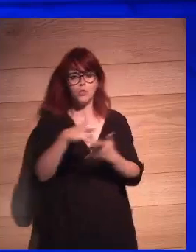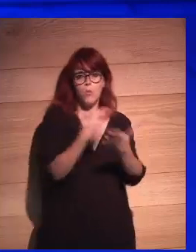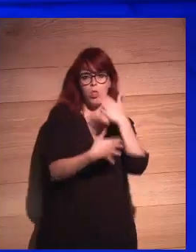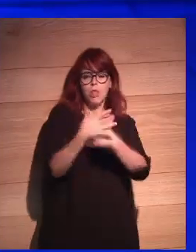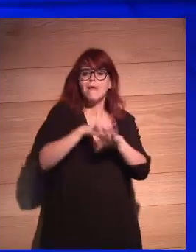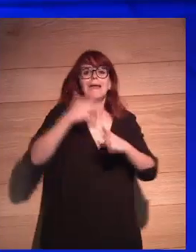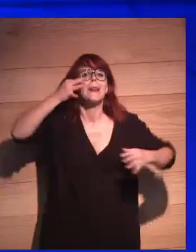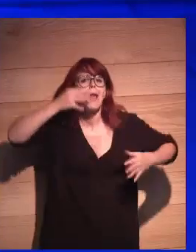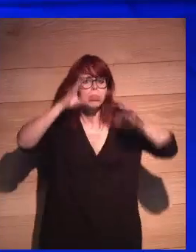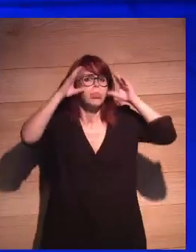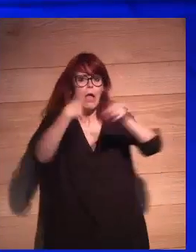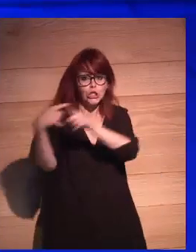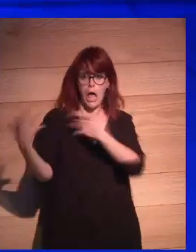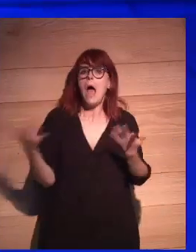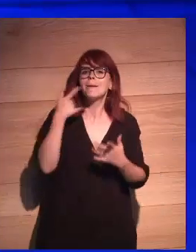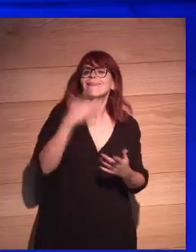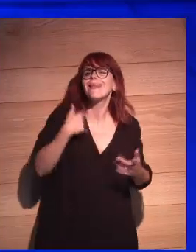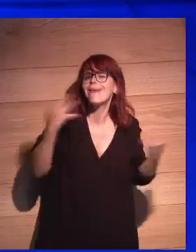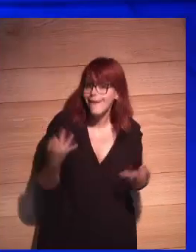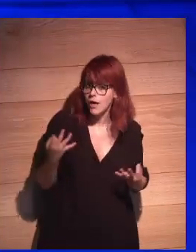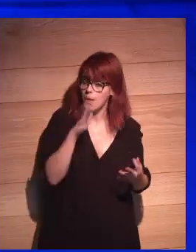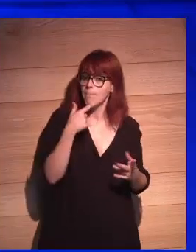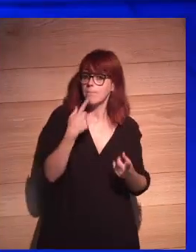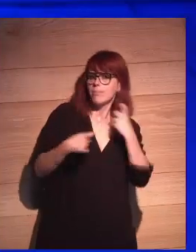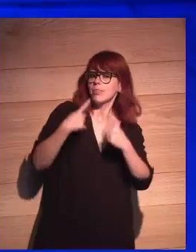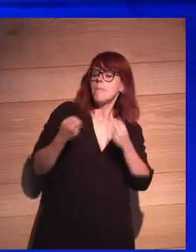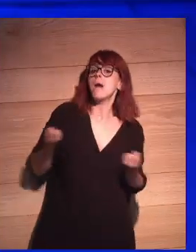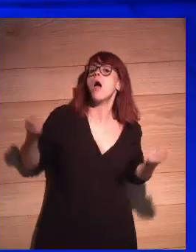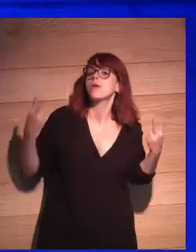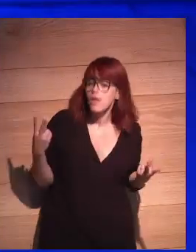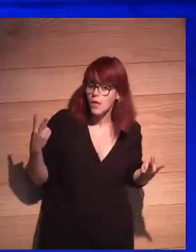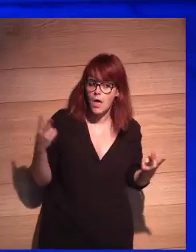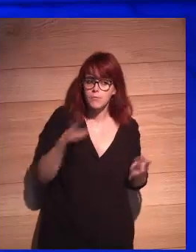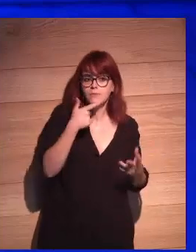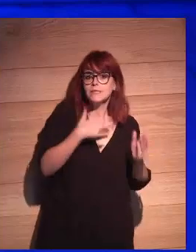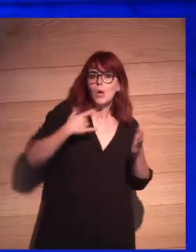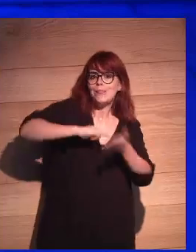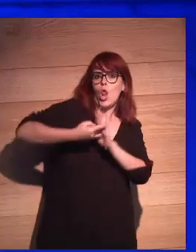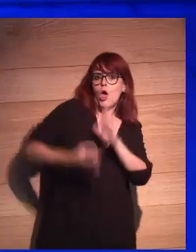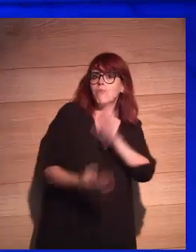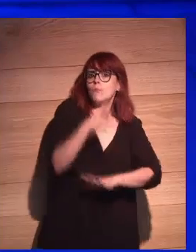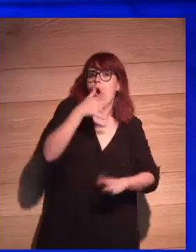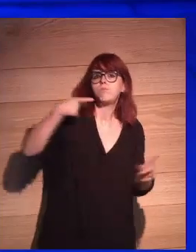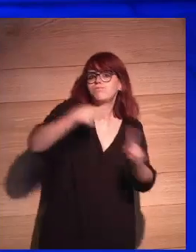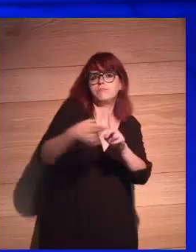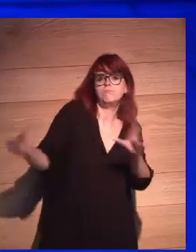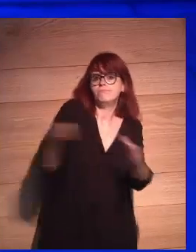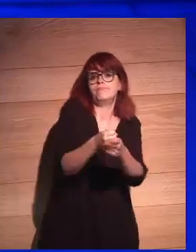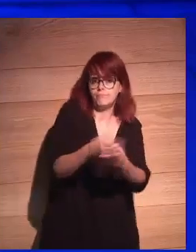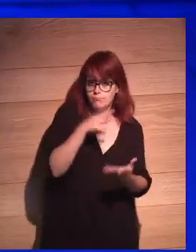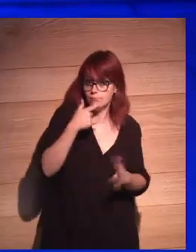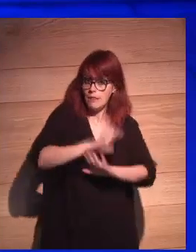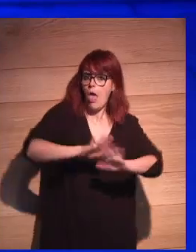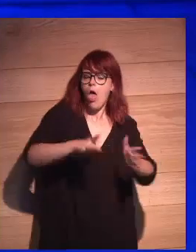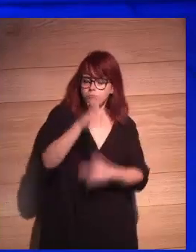come to us to ask something very specific. We can display everything that we